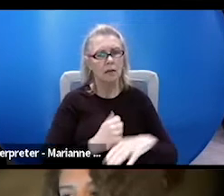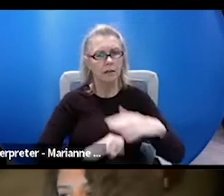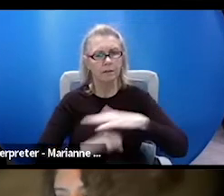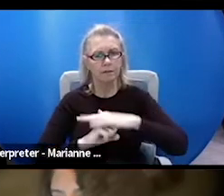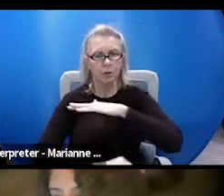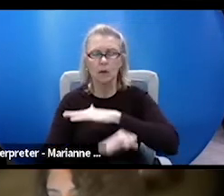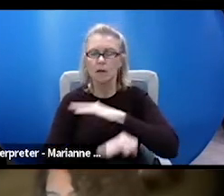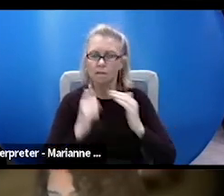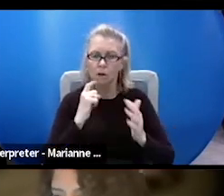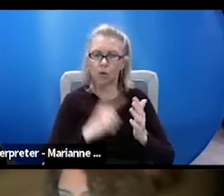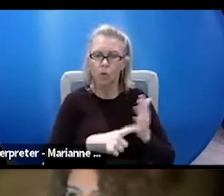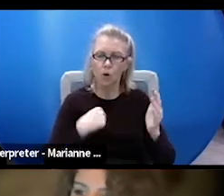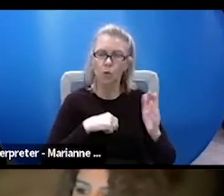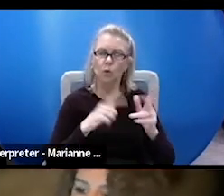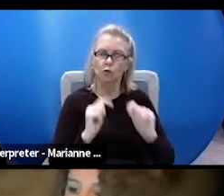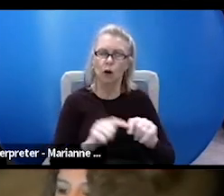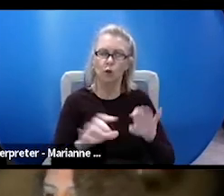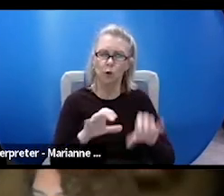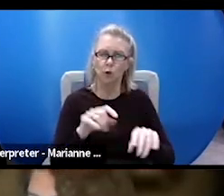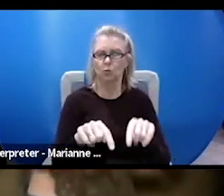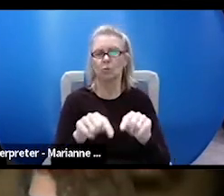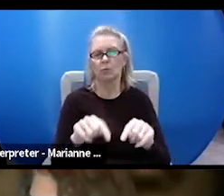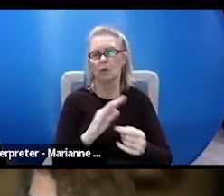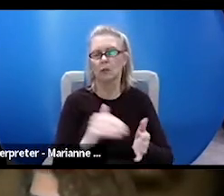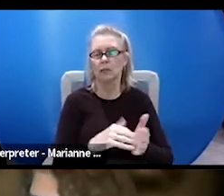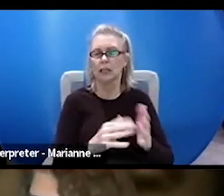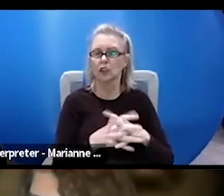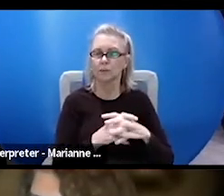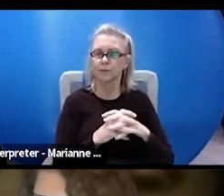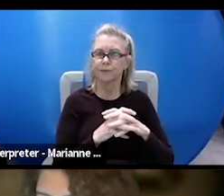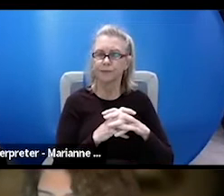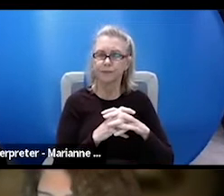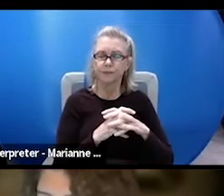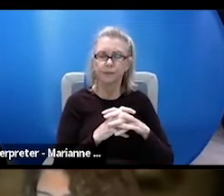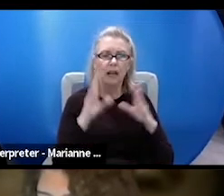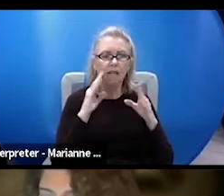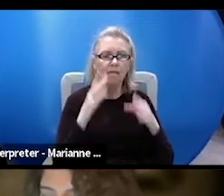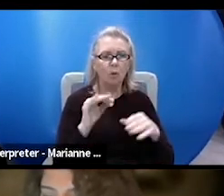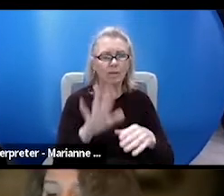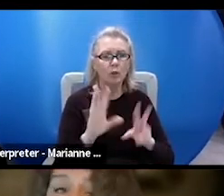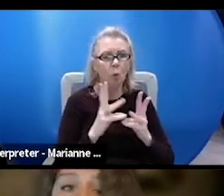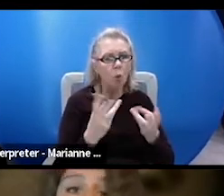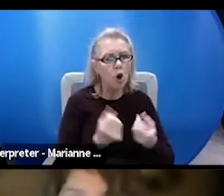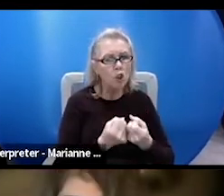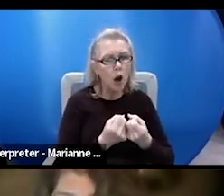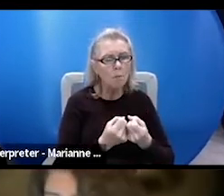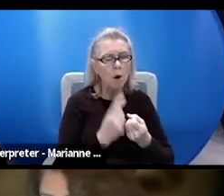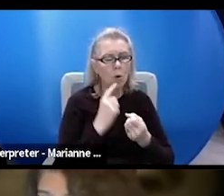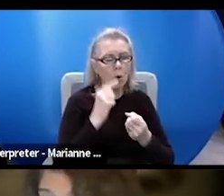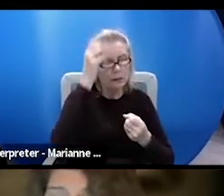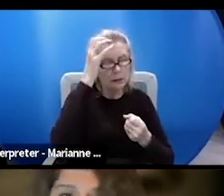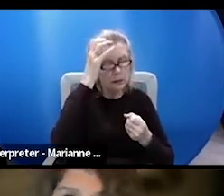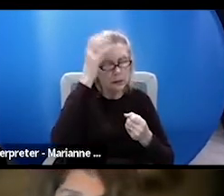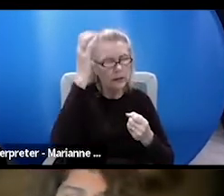what we are trying to do at the center. So the focus of his workshop was conceived especially with